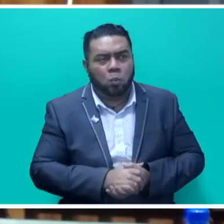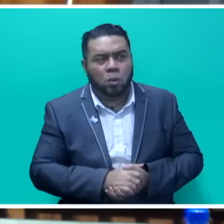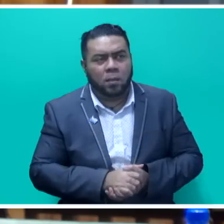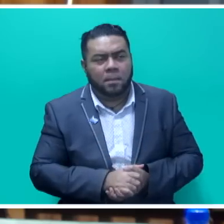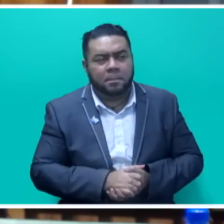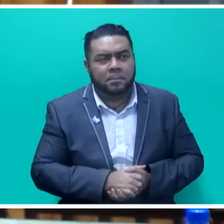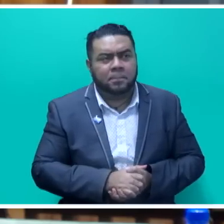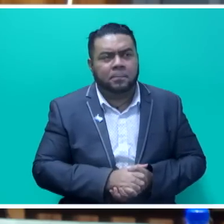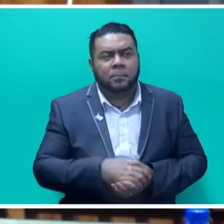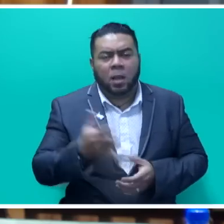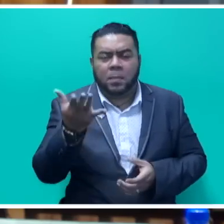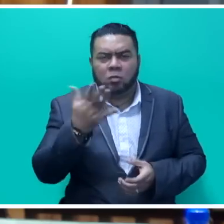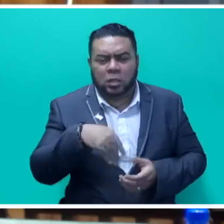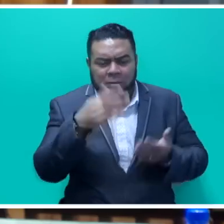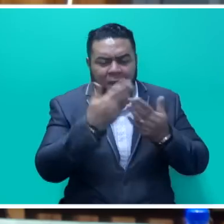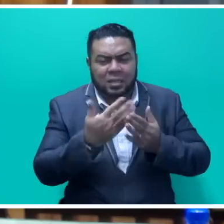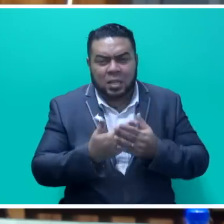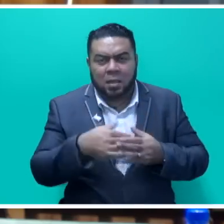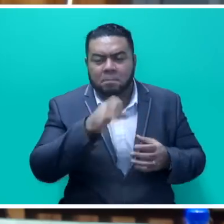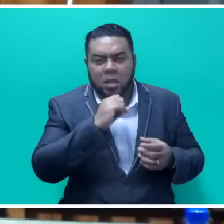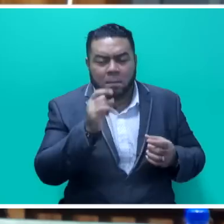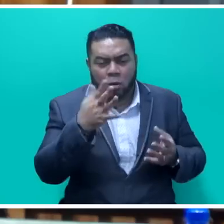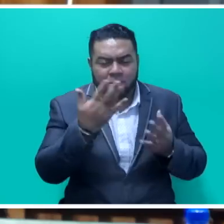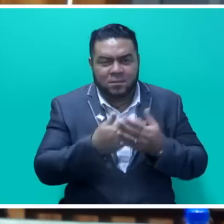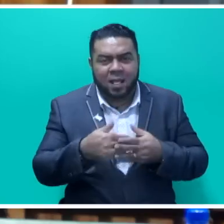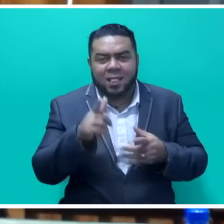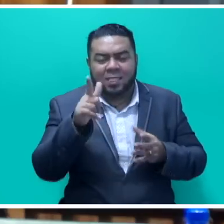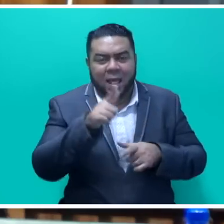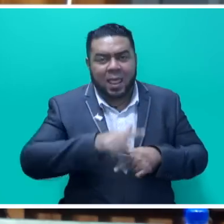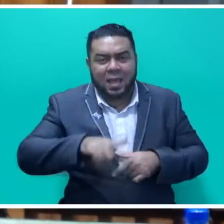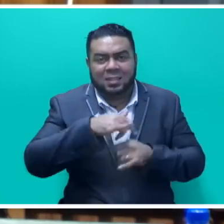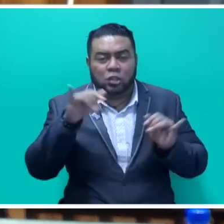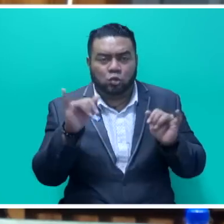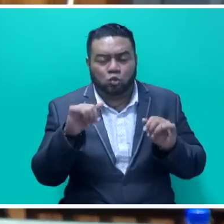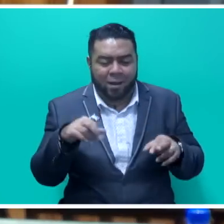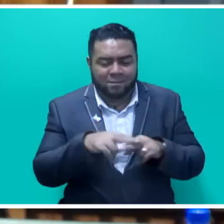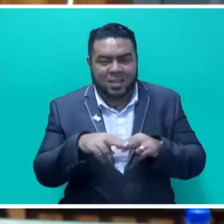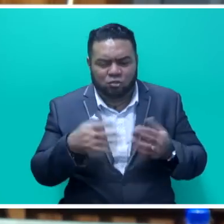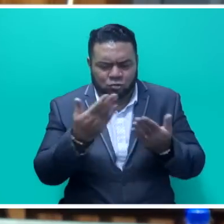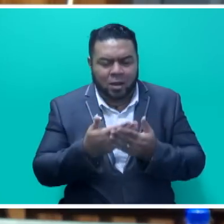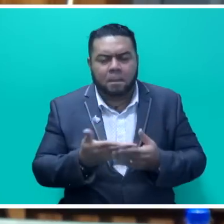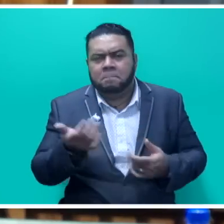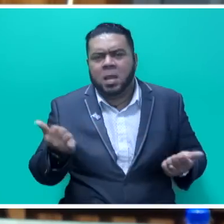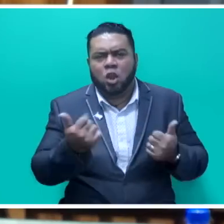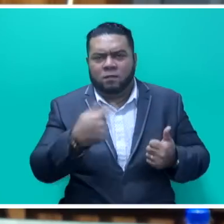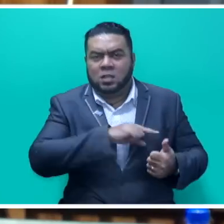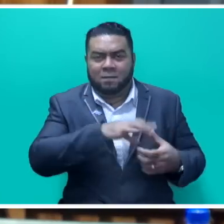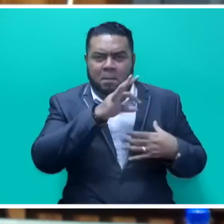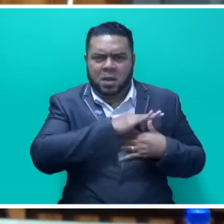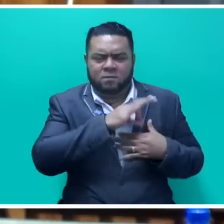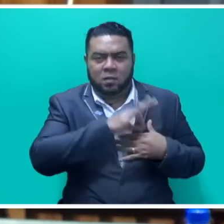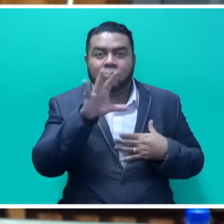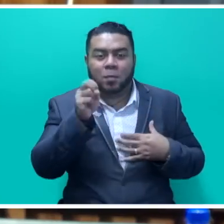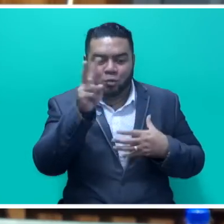contribution to Fiji and on the land issue. And many of us have benefited